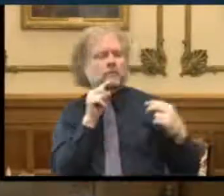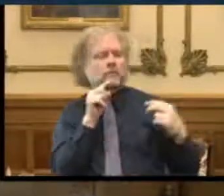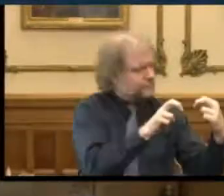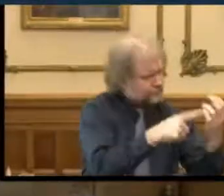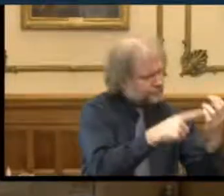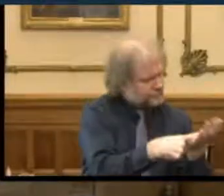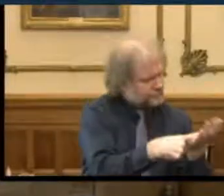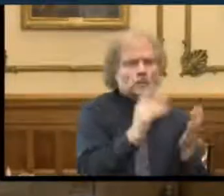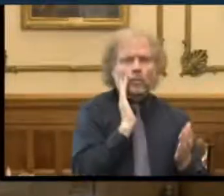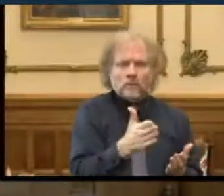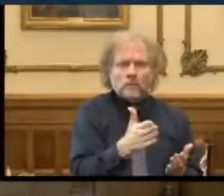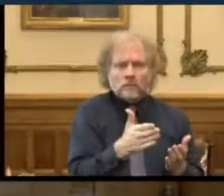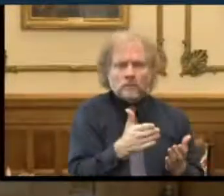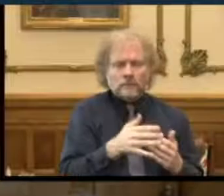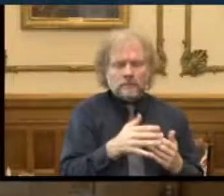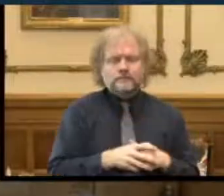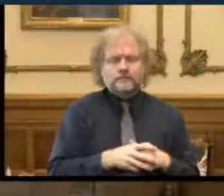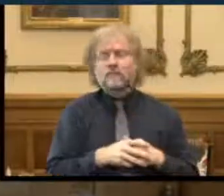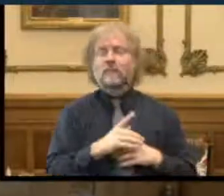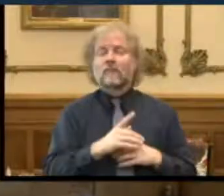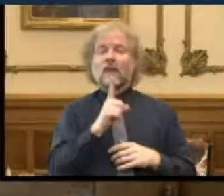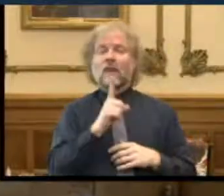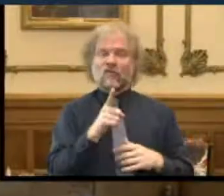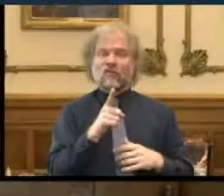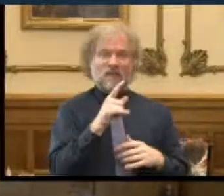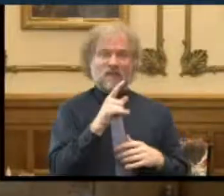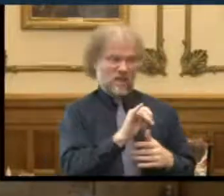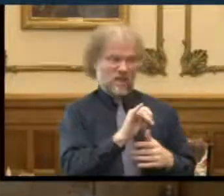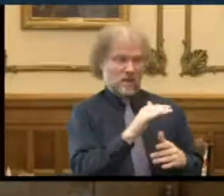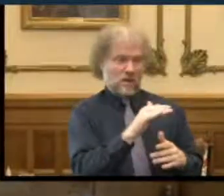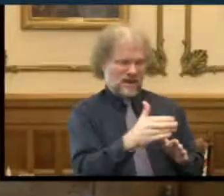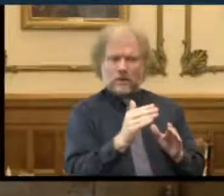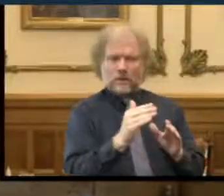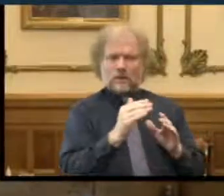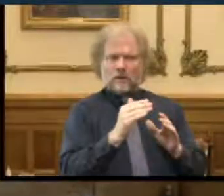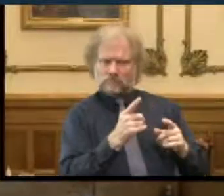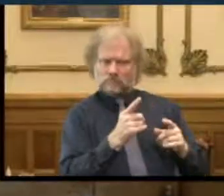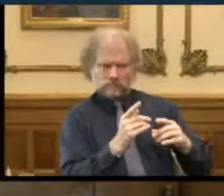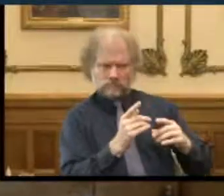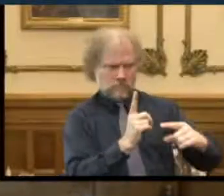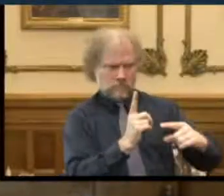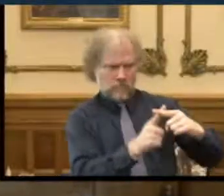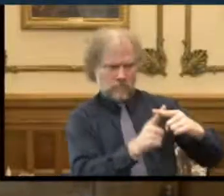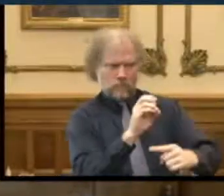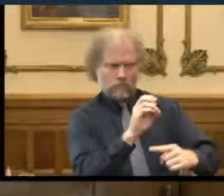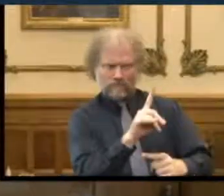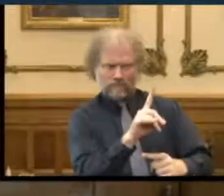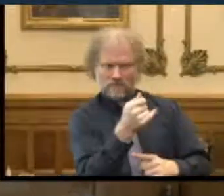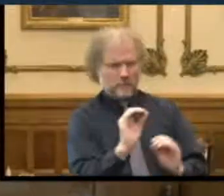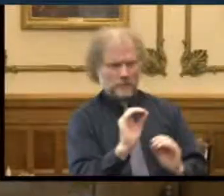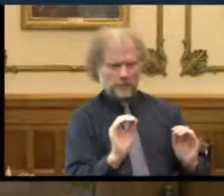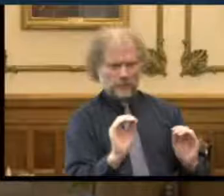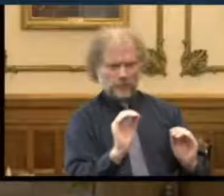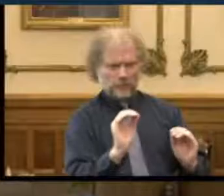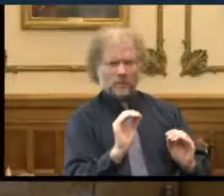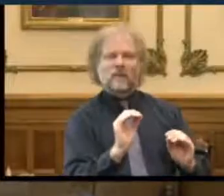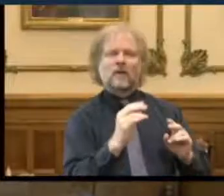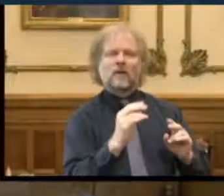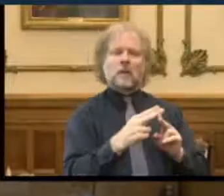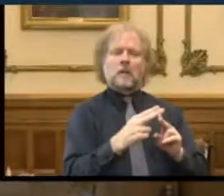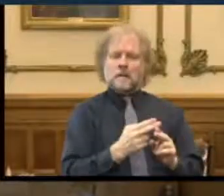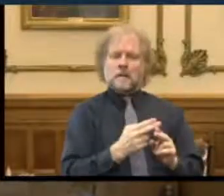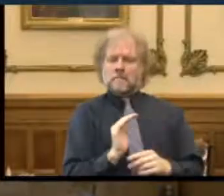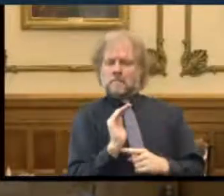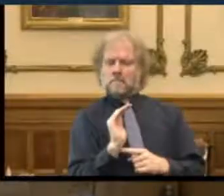professional. And we've actually separated those deaths that don't have a positive COVID test and called them probable